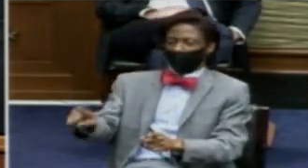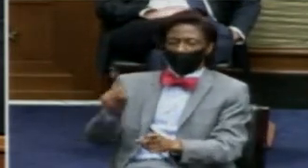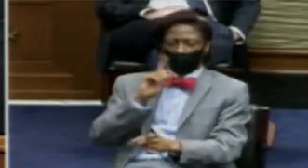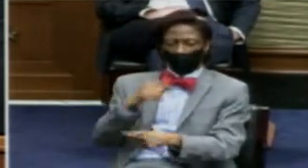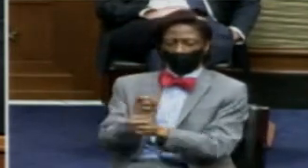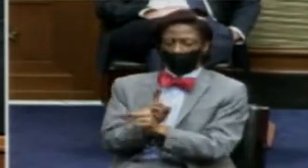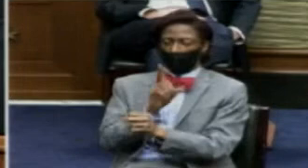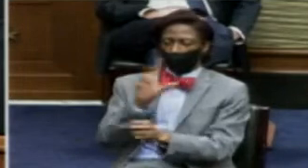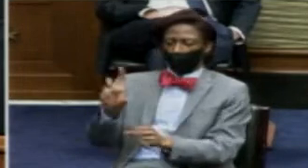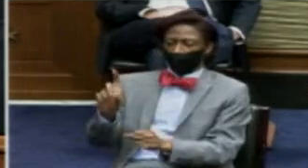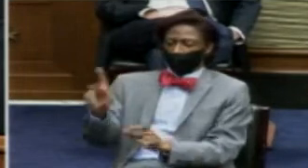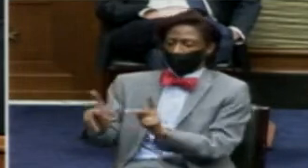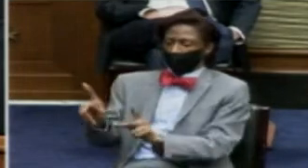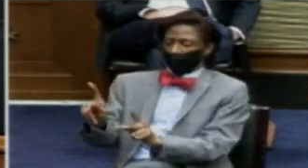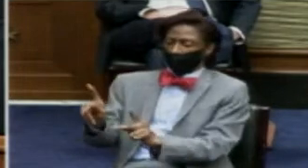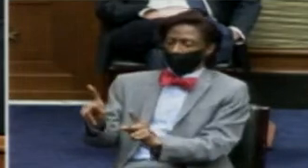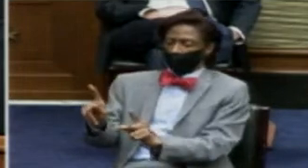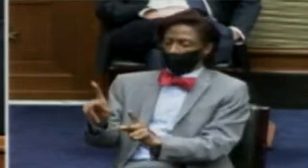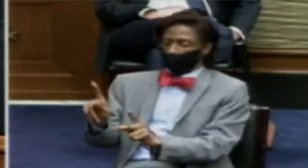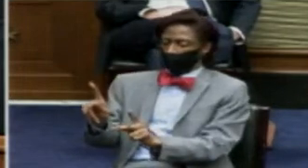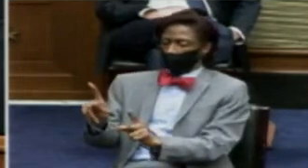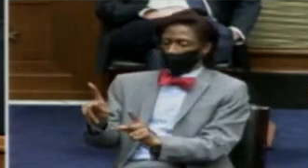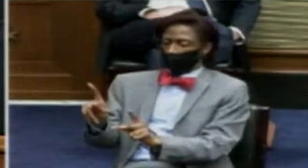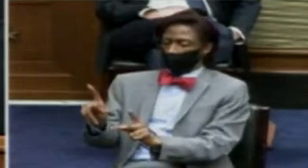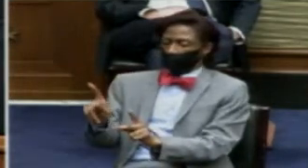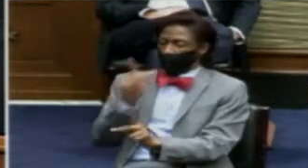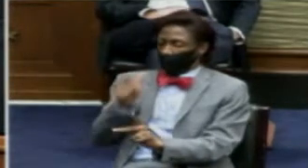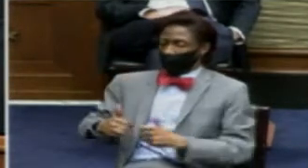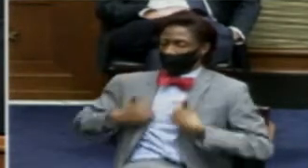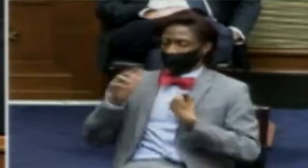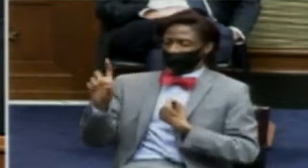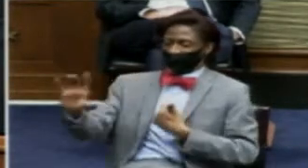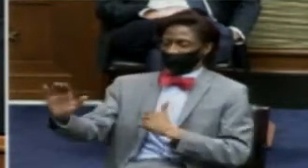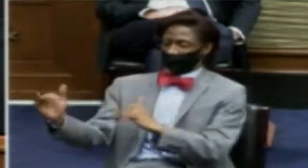footing with every other American?